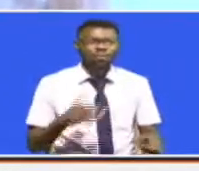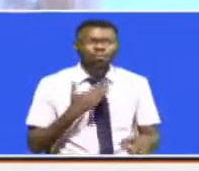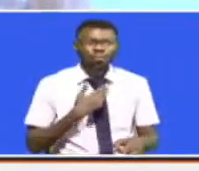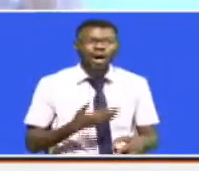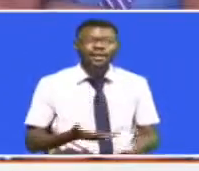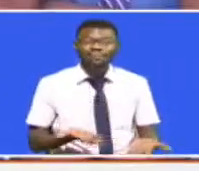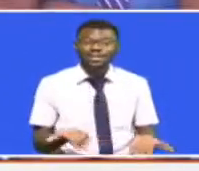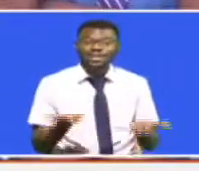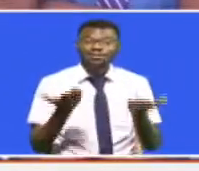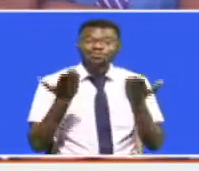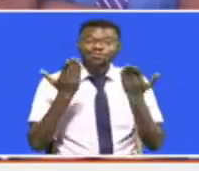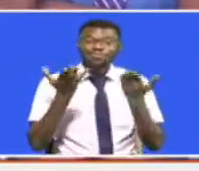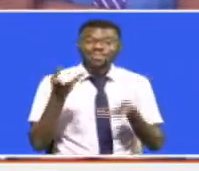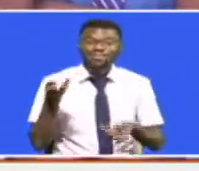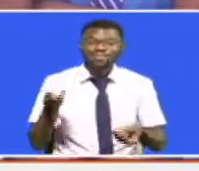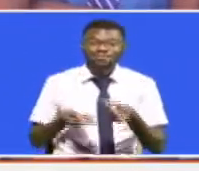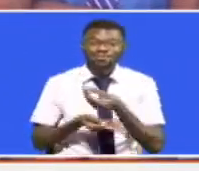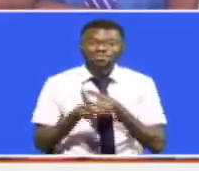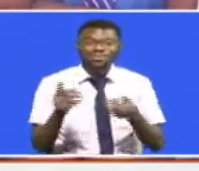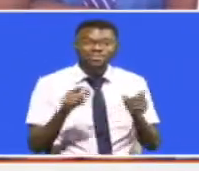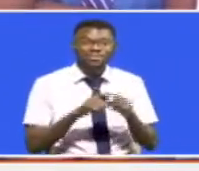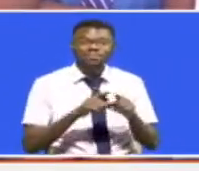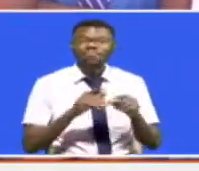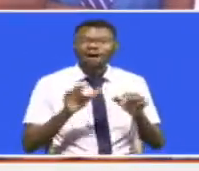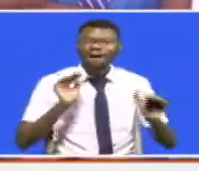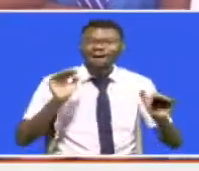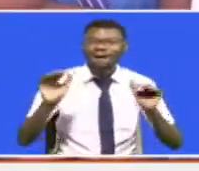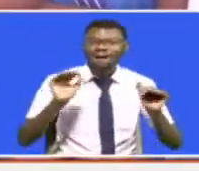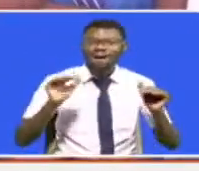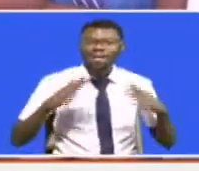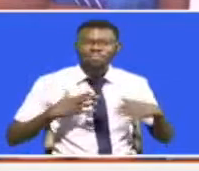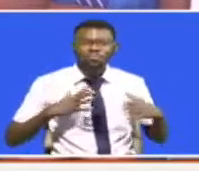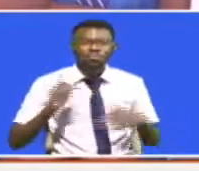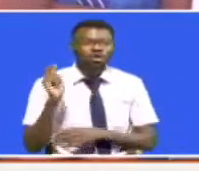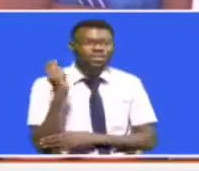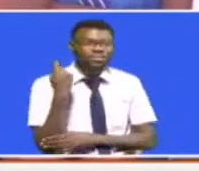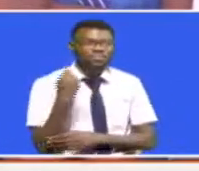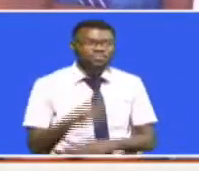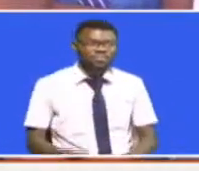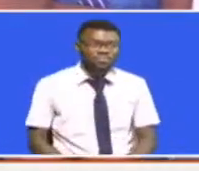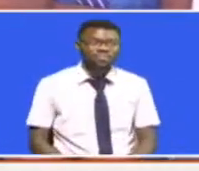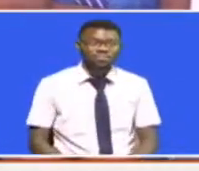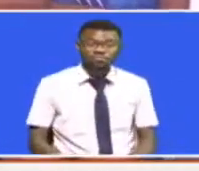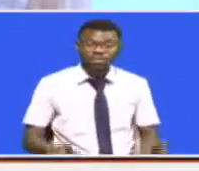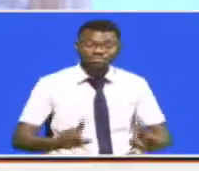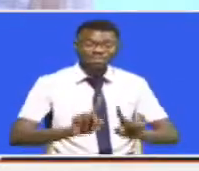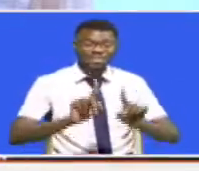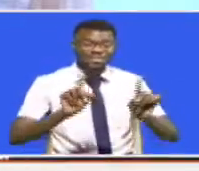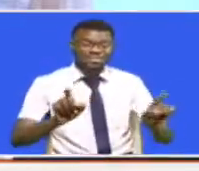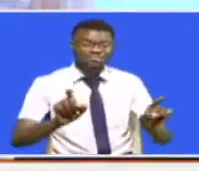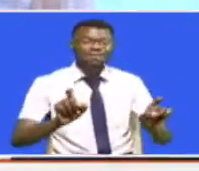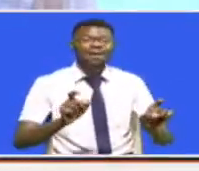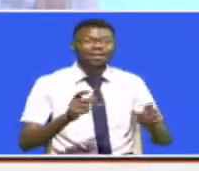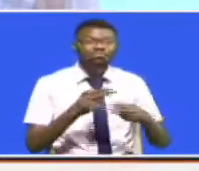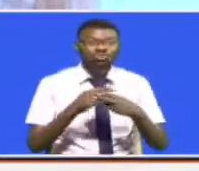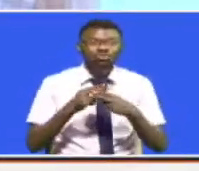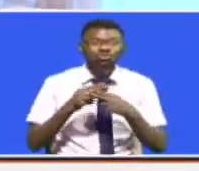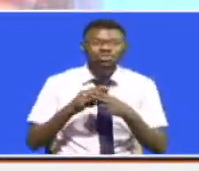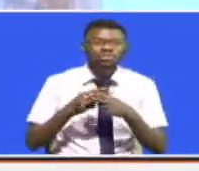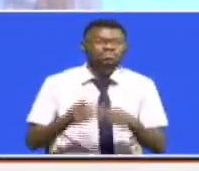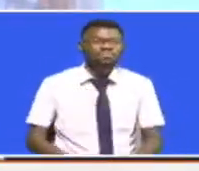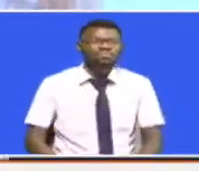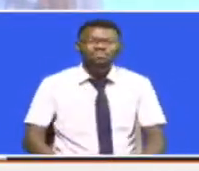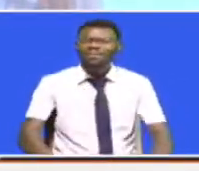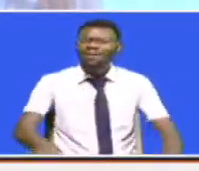build our economy. Nikuomba wananchi wa Kenya kwamba tunaenda kwa mtihani. Yale